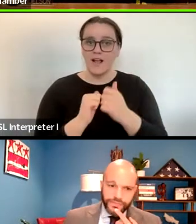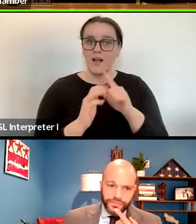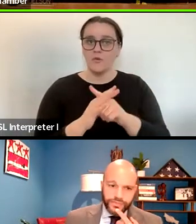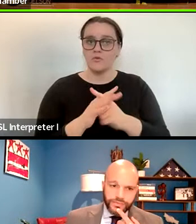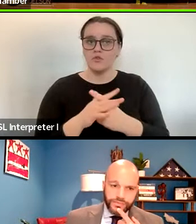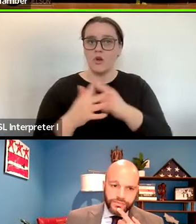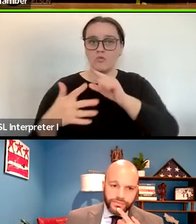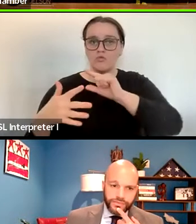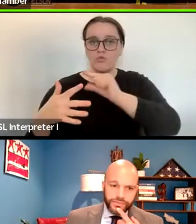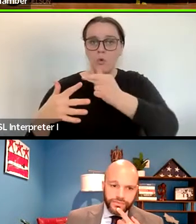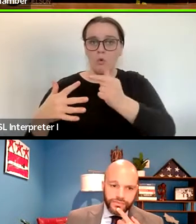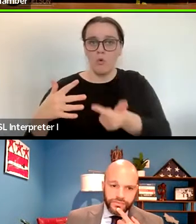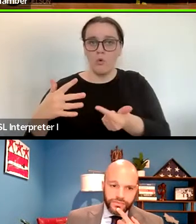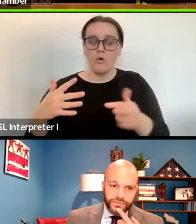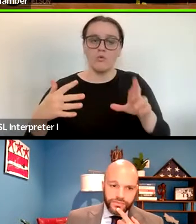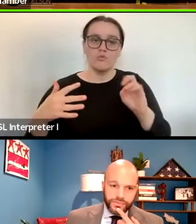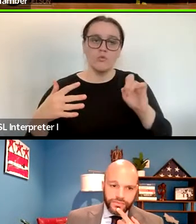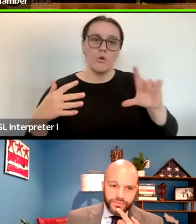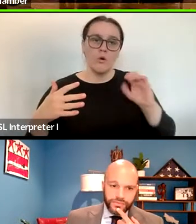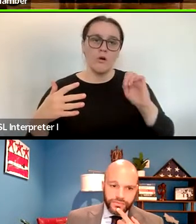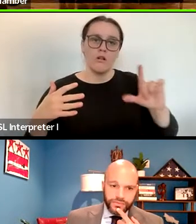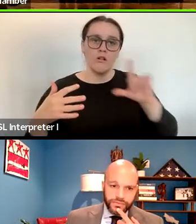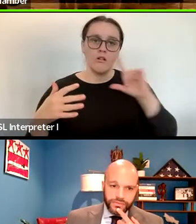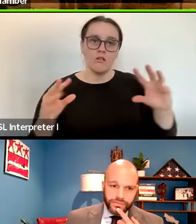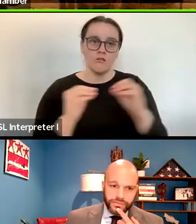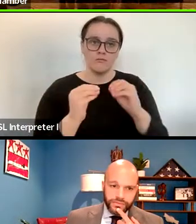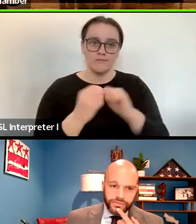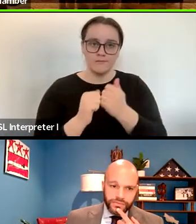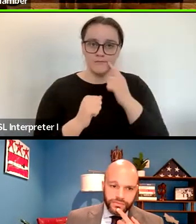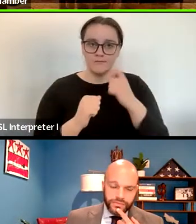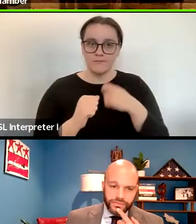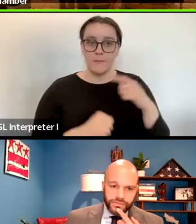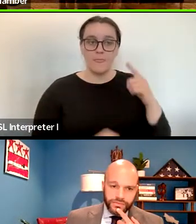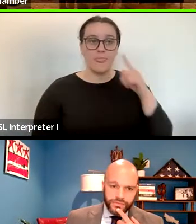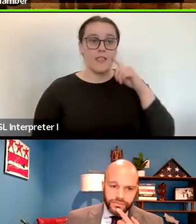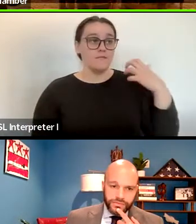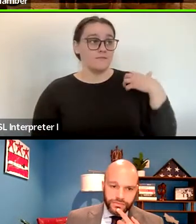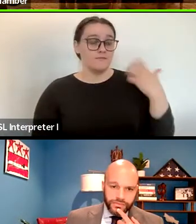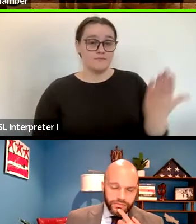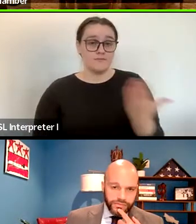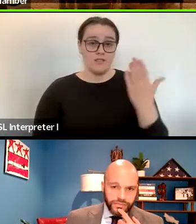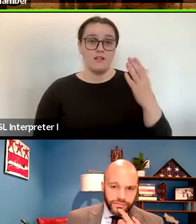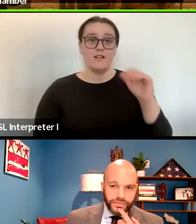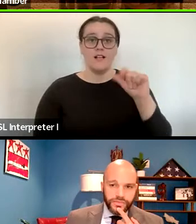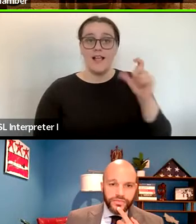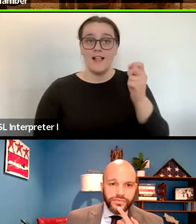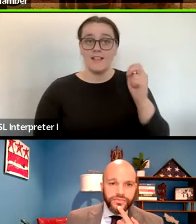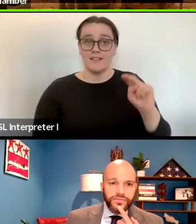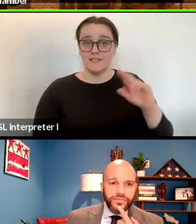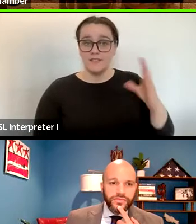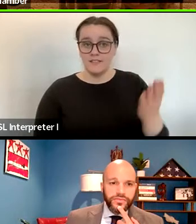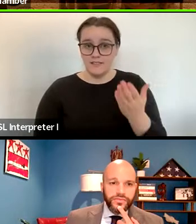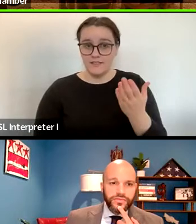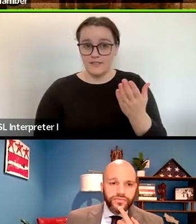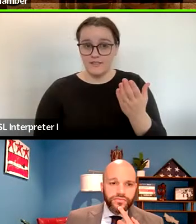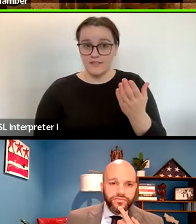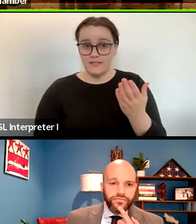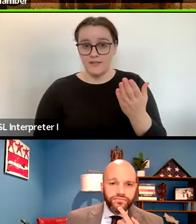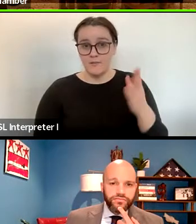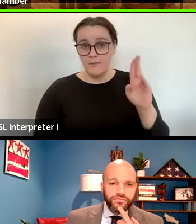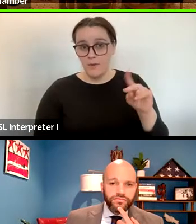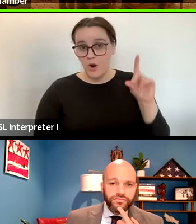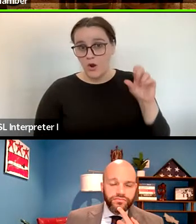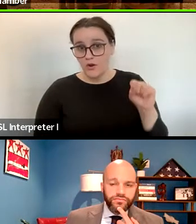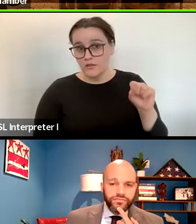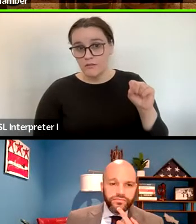Mr. Cash, would you call the roll? Chairman Mendelson. Present. Councilmember Allen. Here. Councilmember Bonds. Councilmember